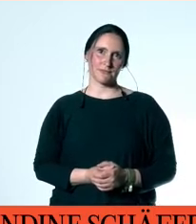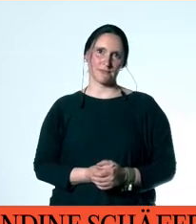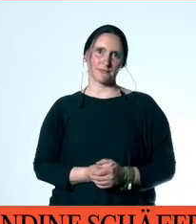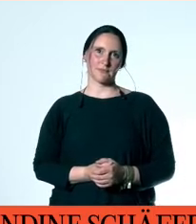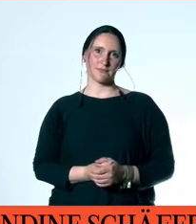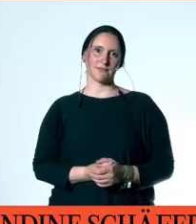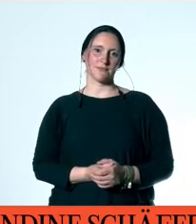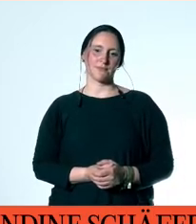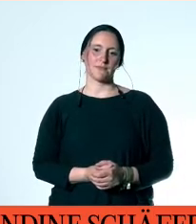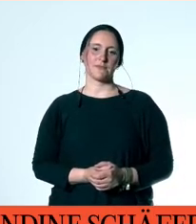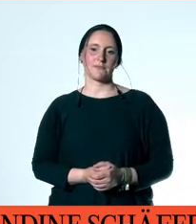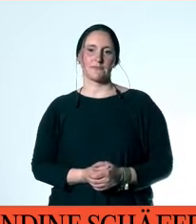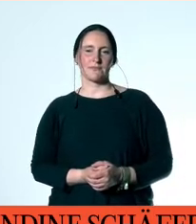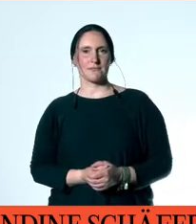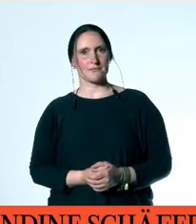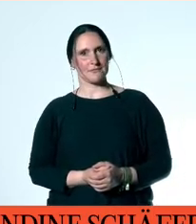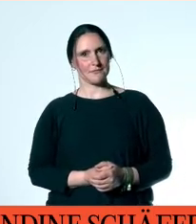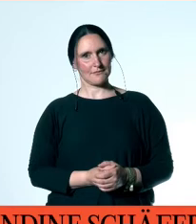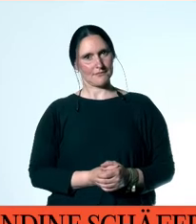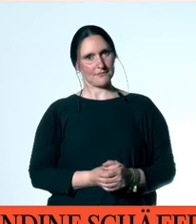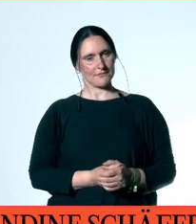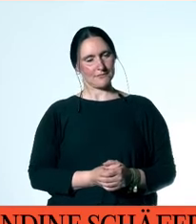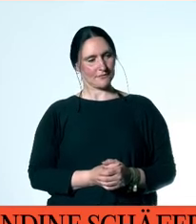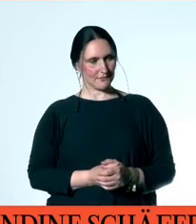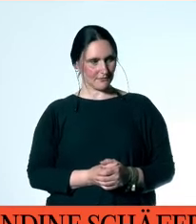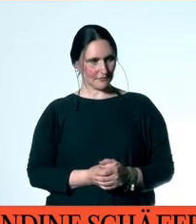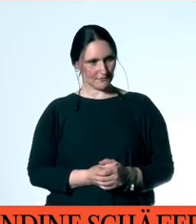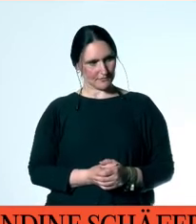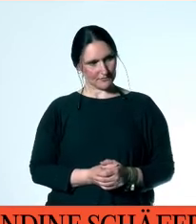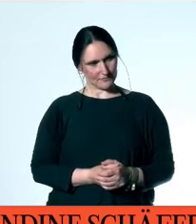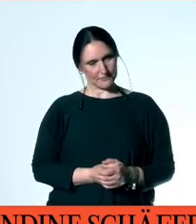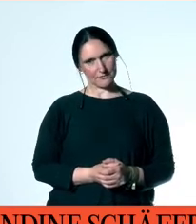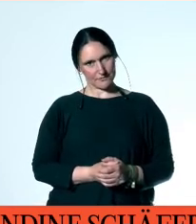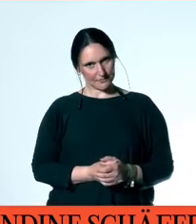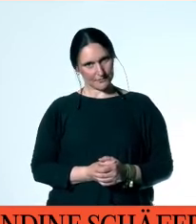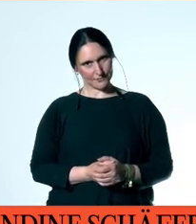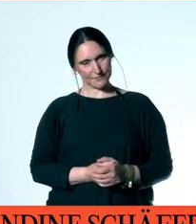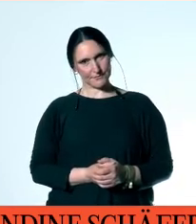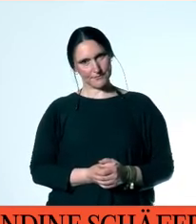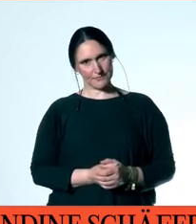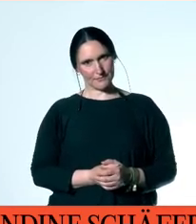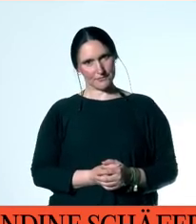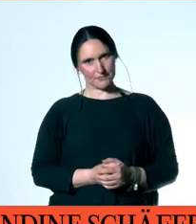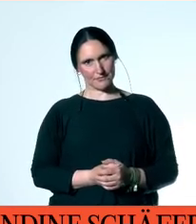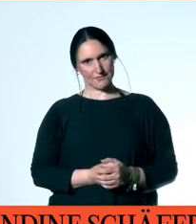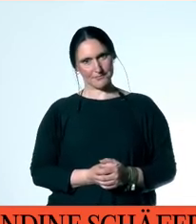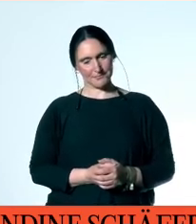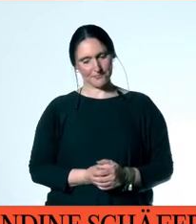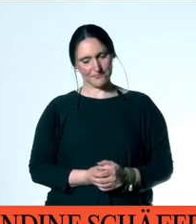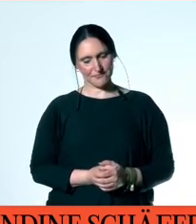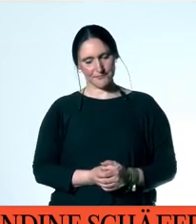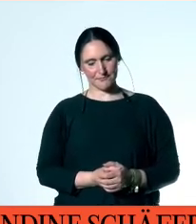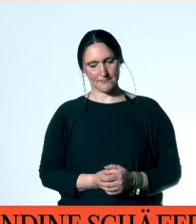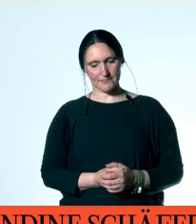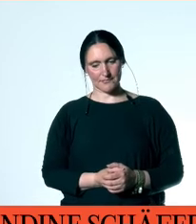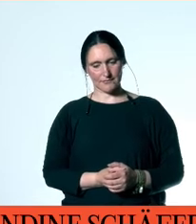Das heißt, wir sehen uns als Menschen, die etwas aufbauen und die sich natürlich auch